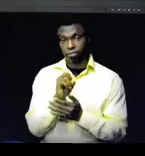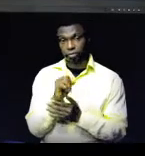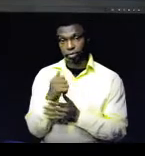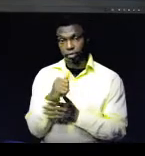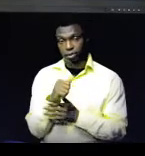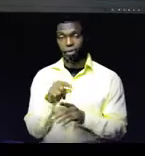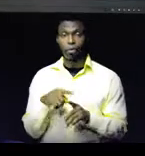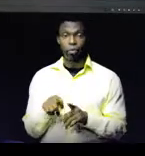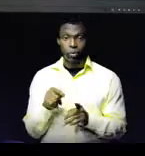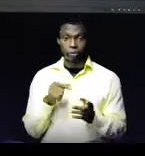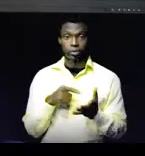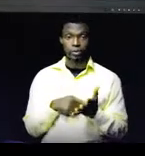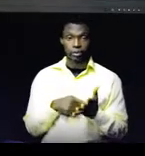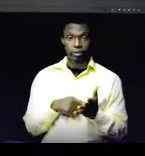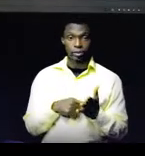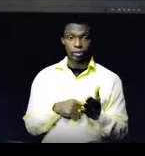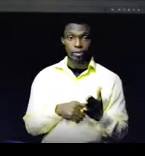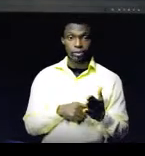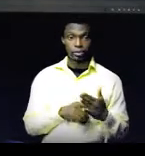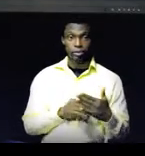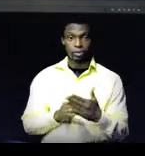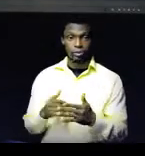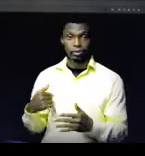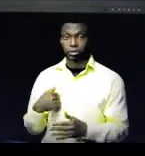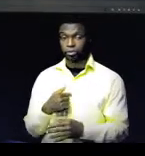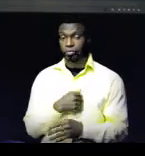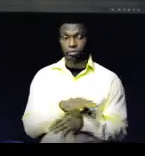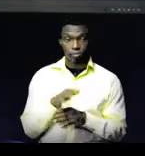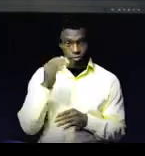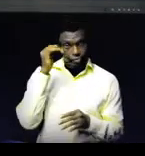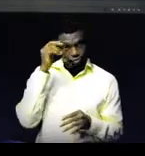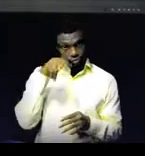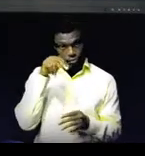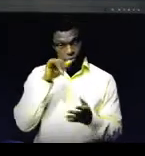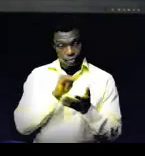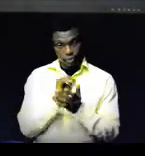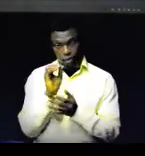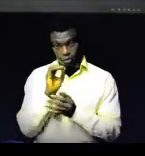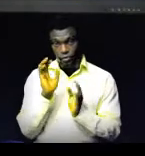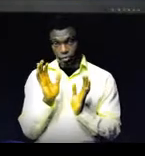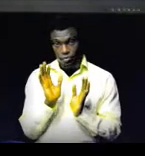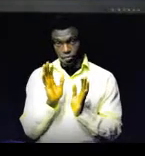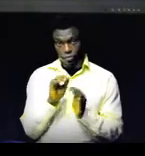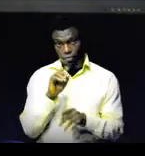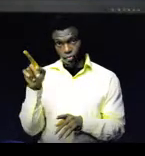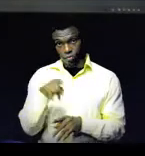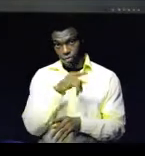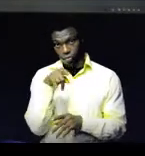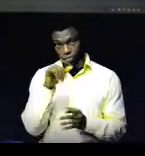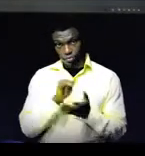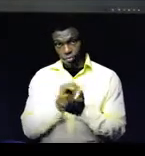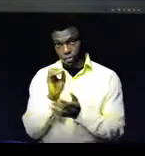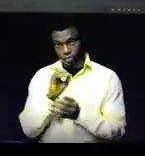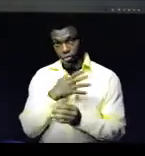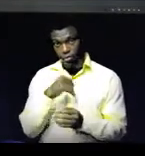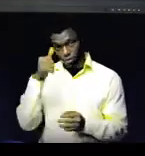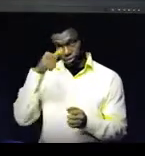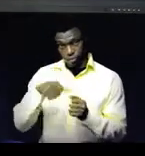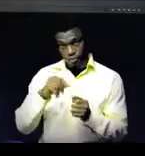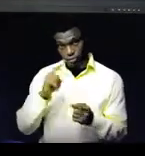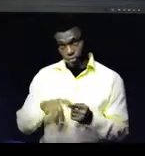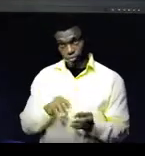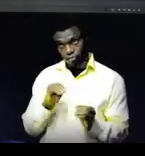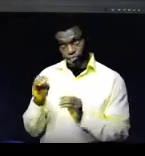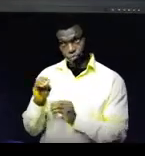But this preceding this leading 0, we don't need it. We don't start a whole number with 0. So we just cross out that one and remember to